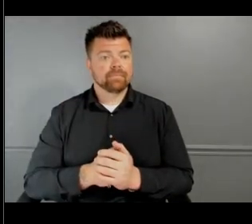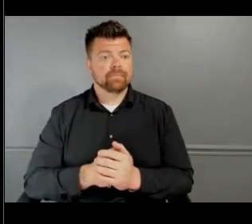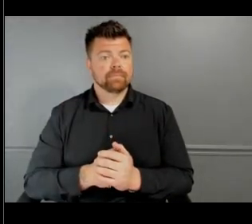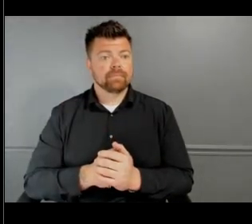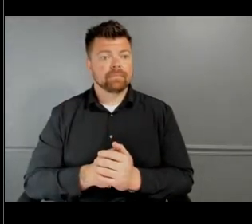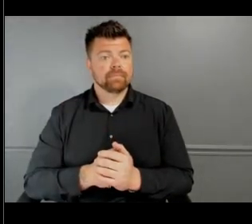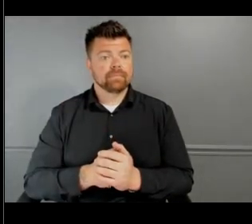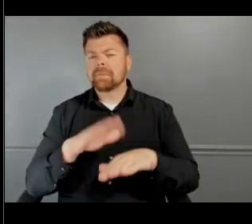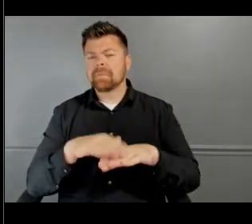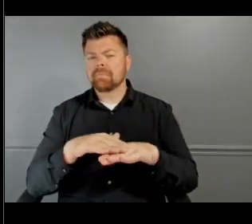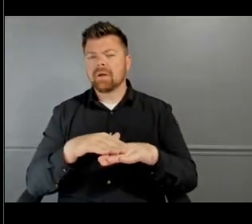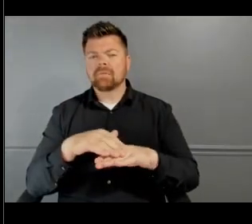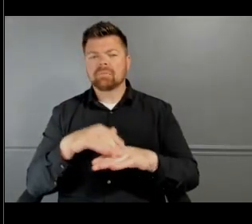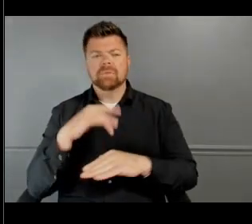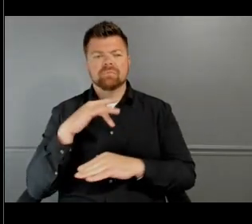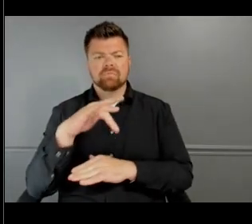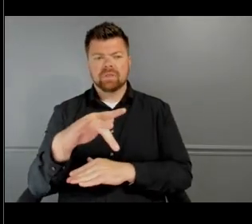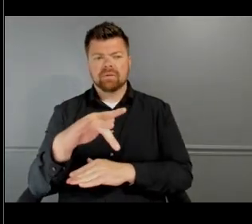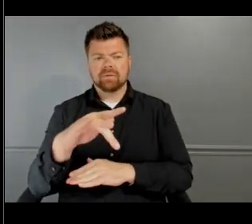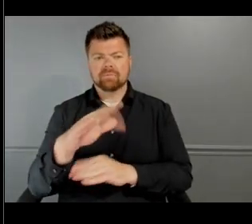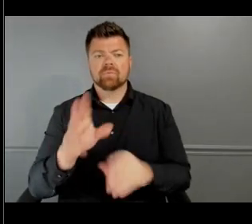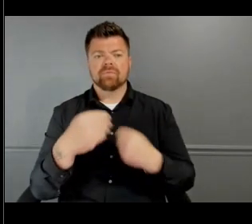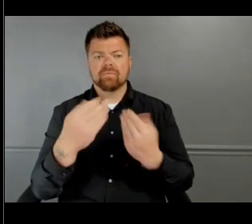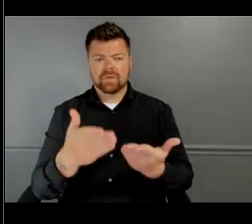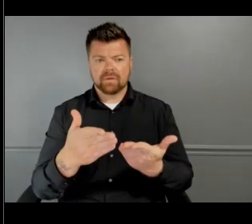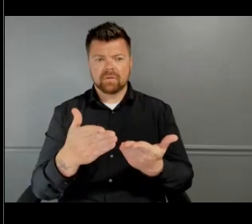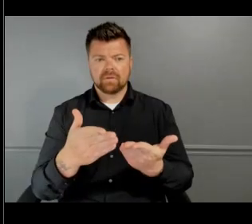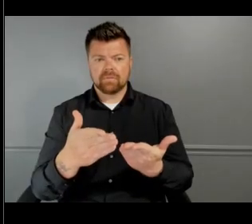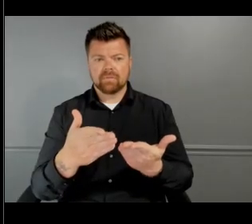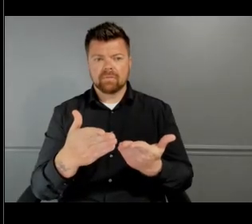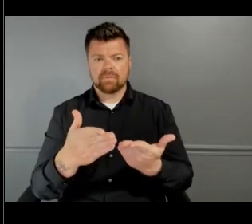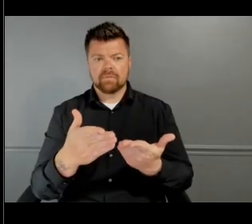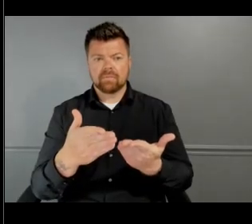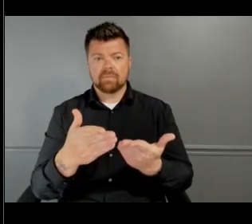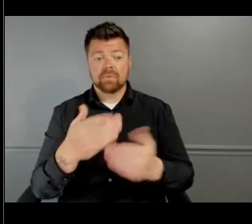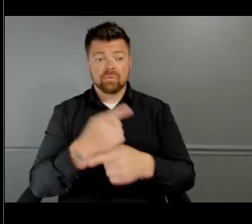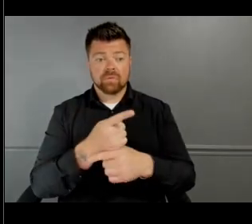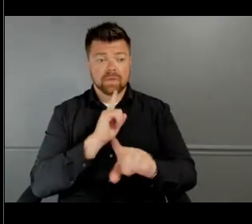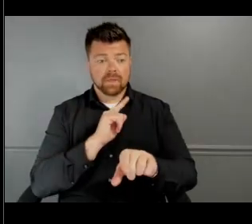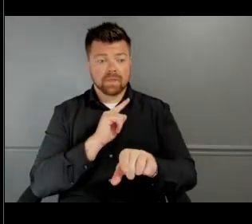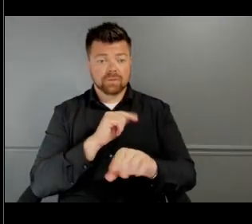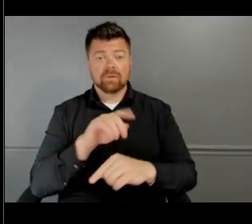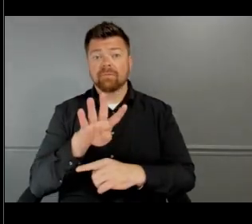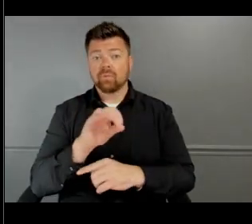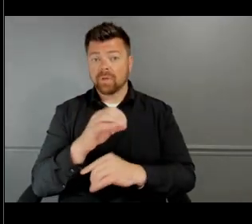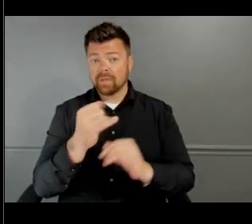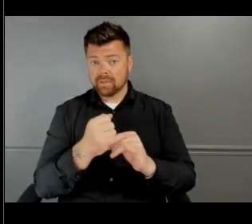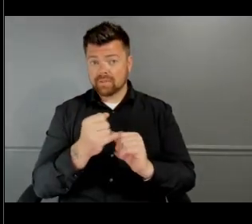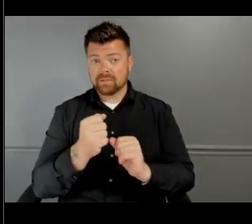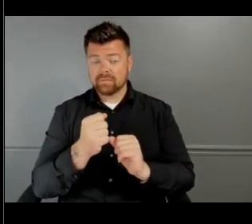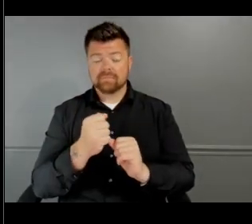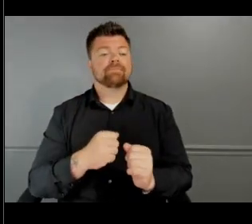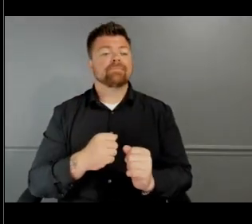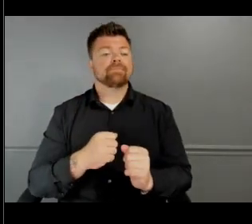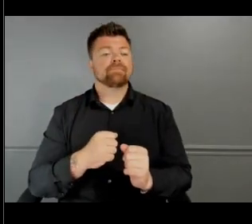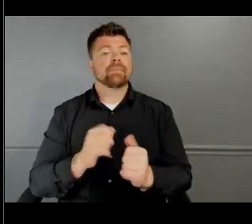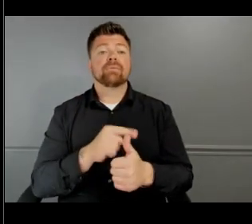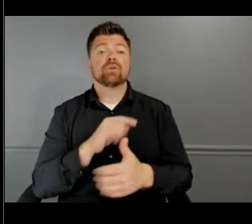There must be a minimum clearance of, and the correct answer was the first option, 40